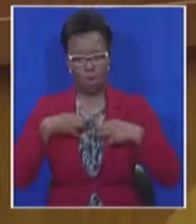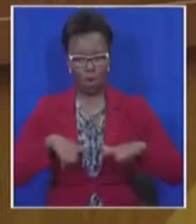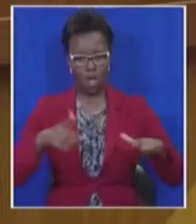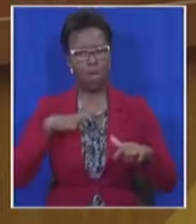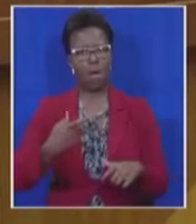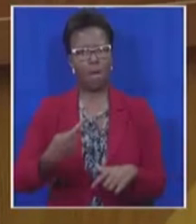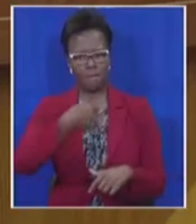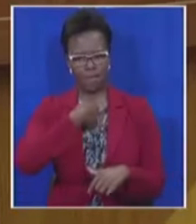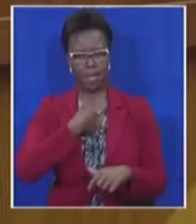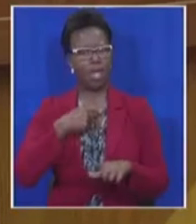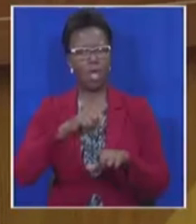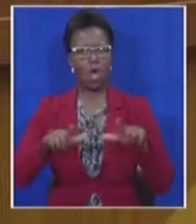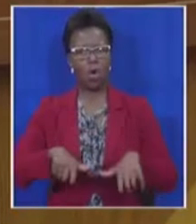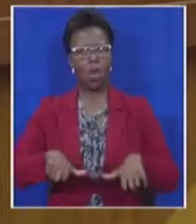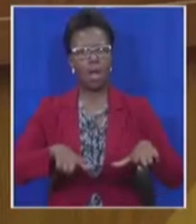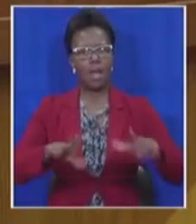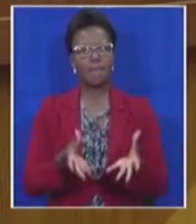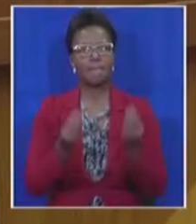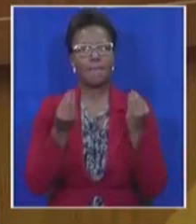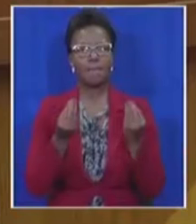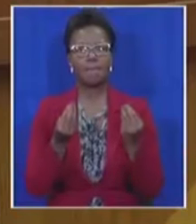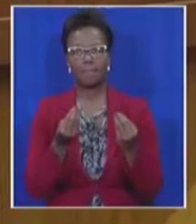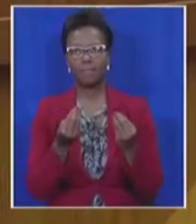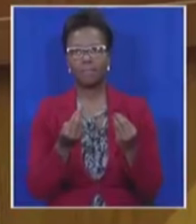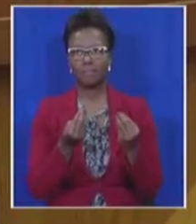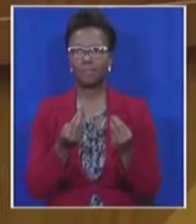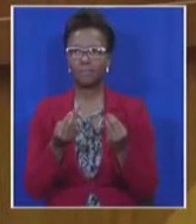land. However, Honourable Deputy Chair.